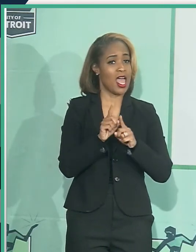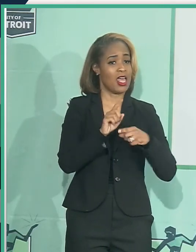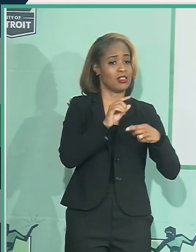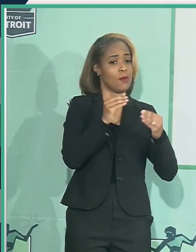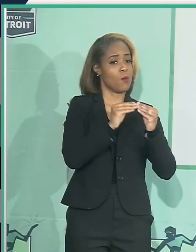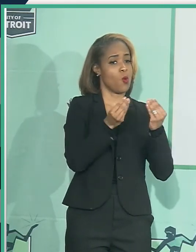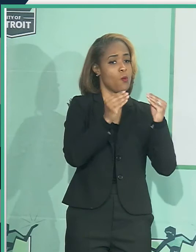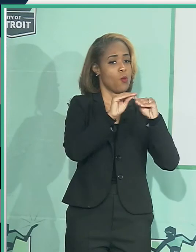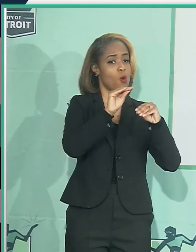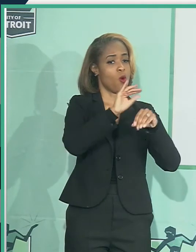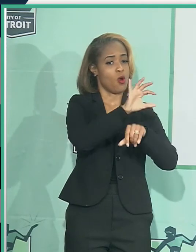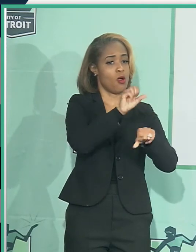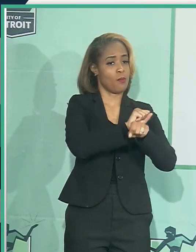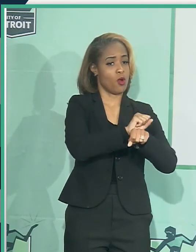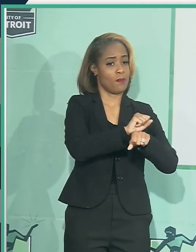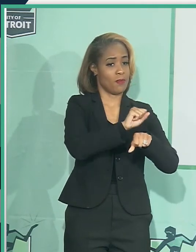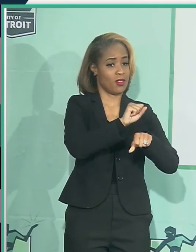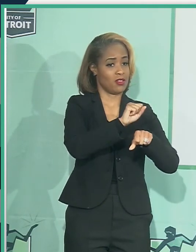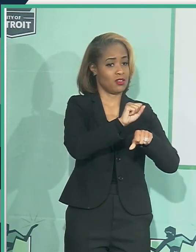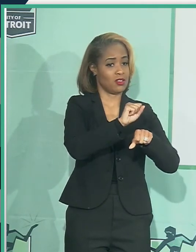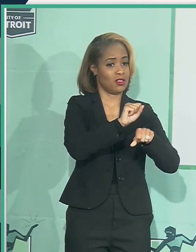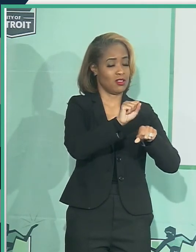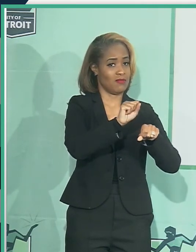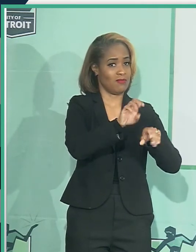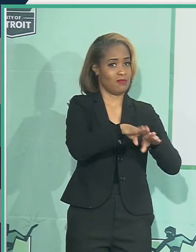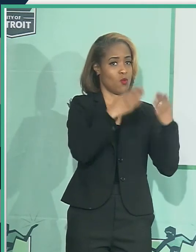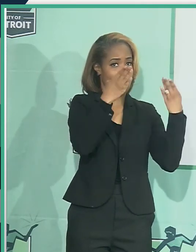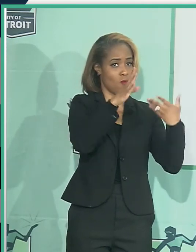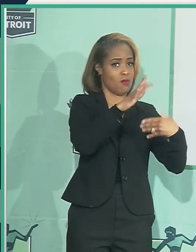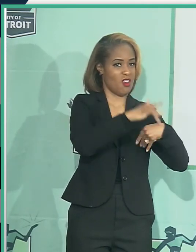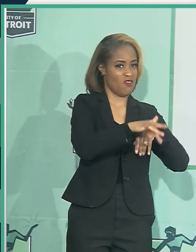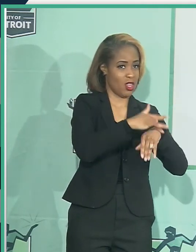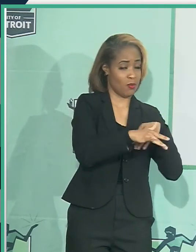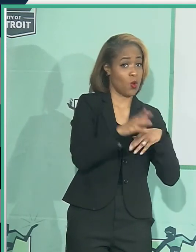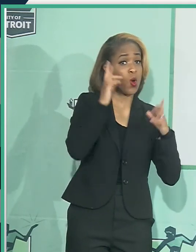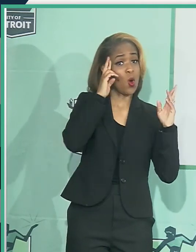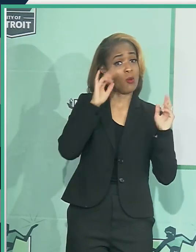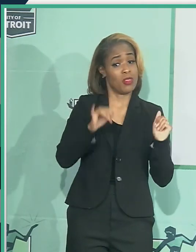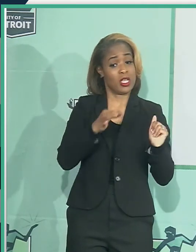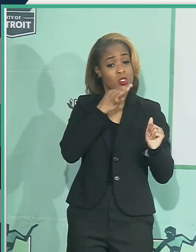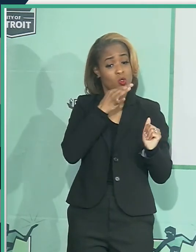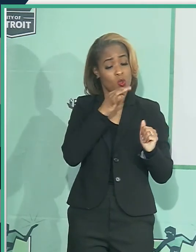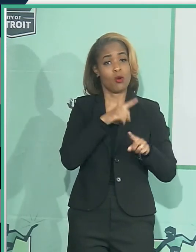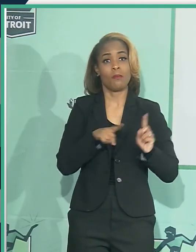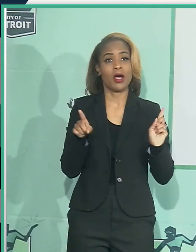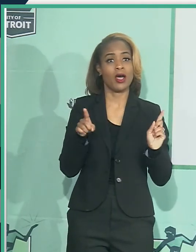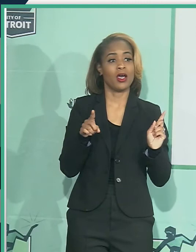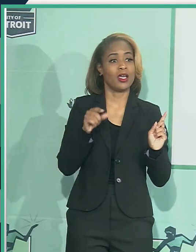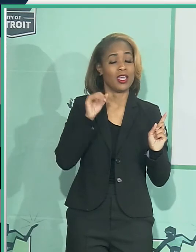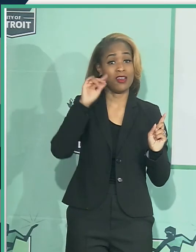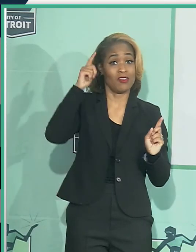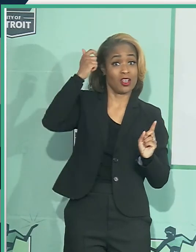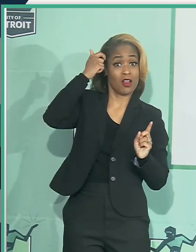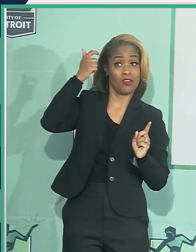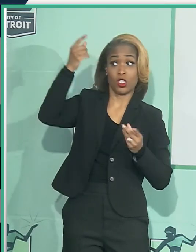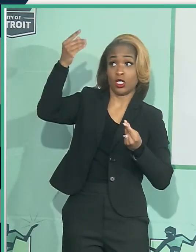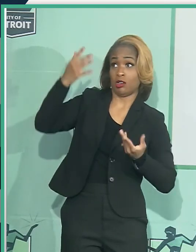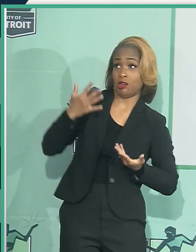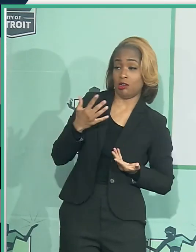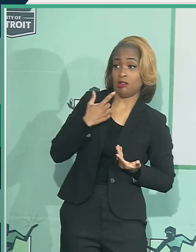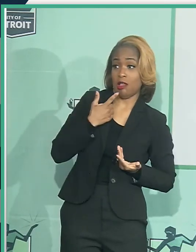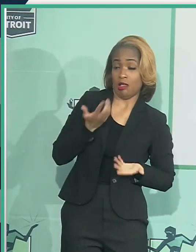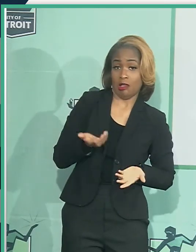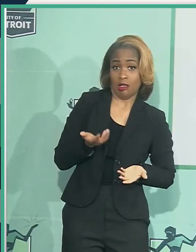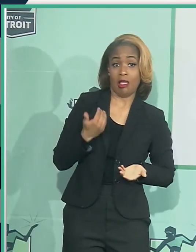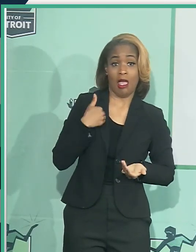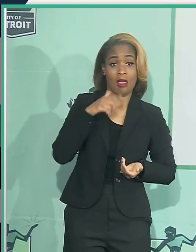appointments allow, and I hope that's soon. But if the governor tells us we've